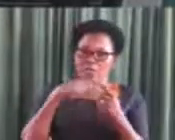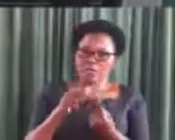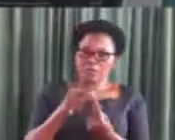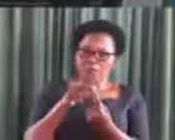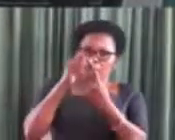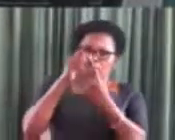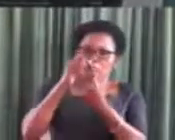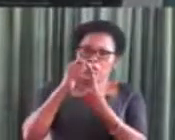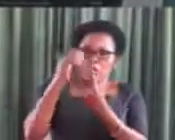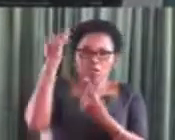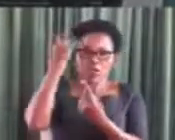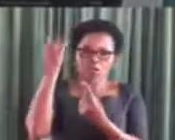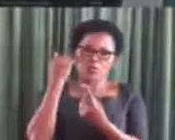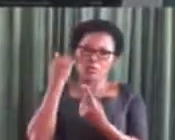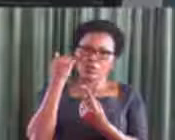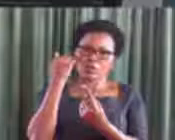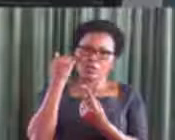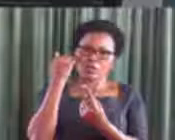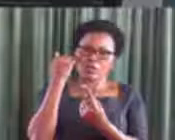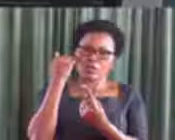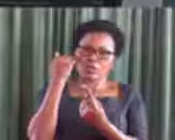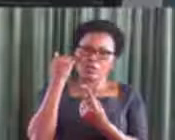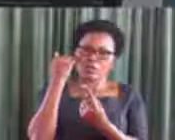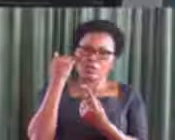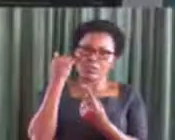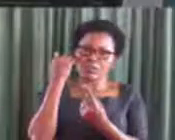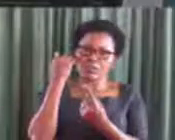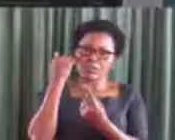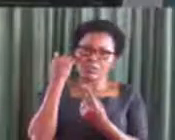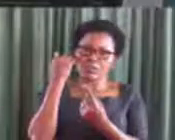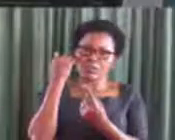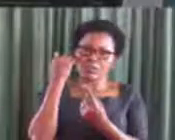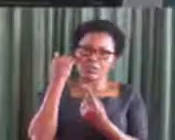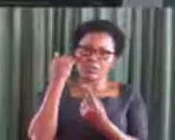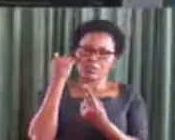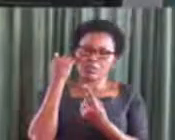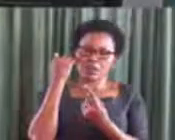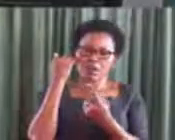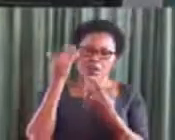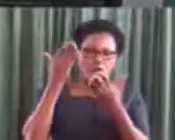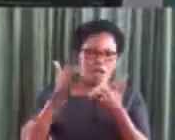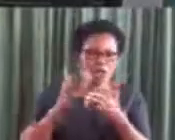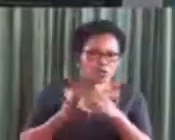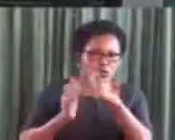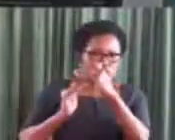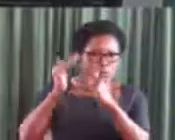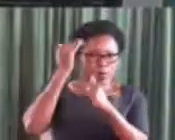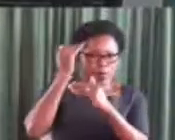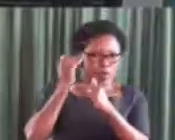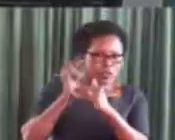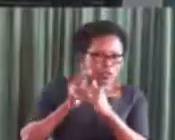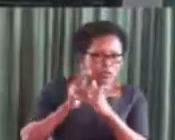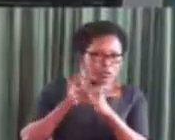courts, and the Supreme Court is a court which deals